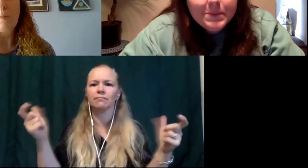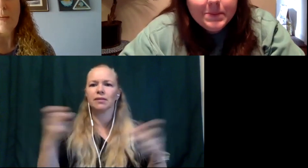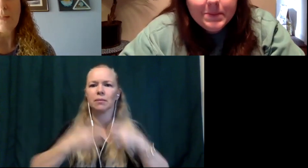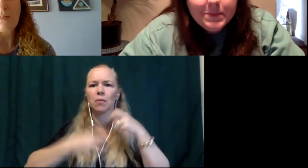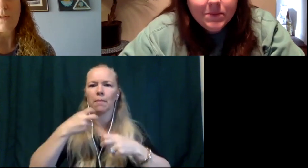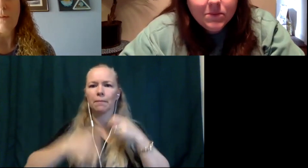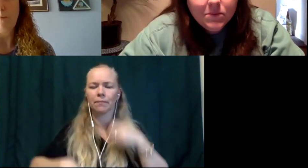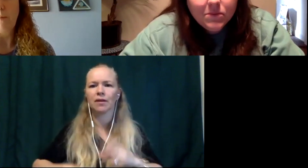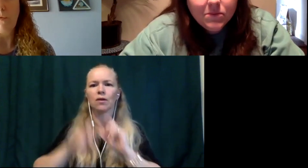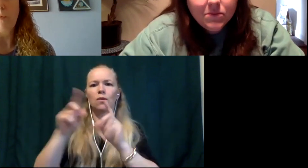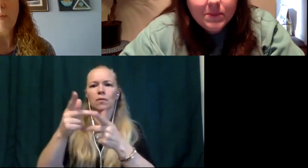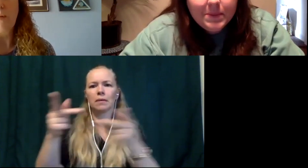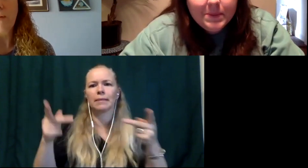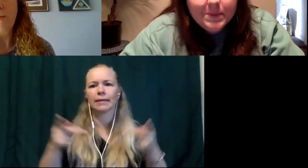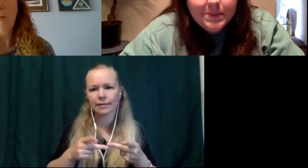going to places